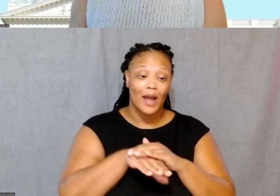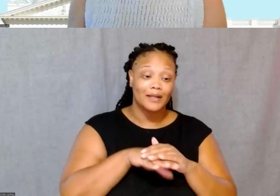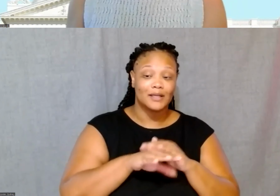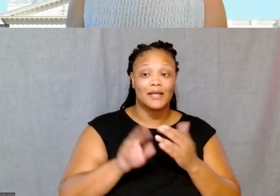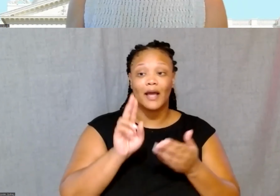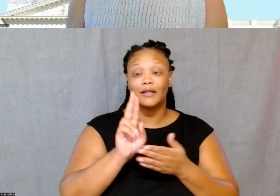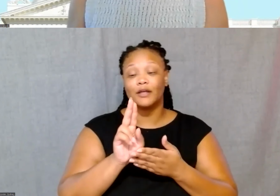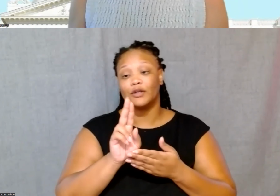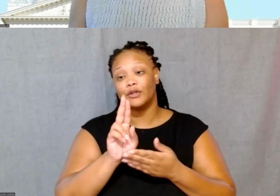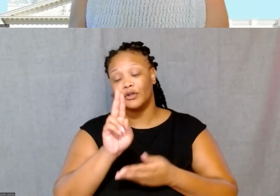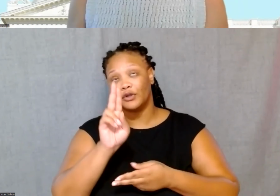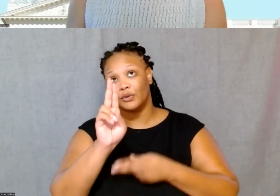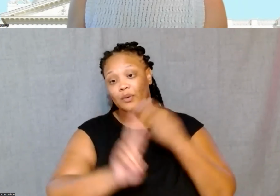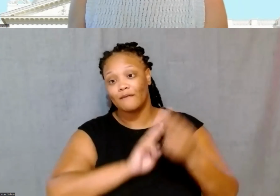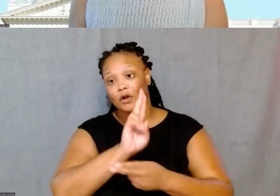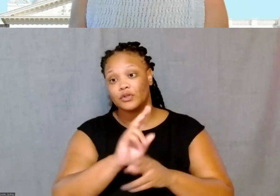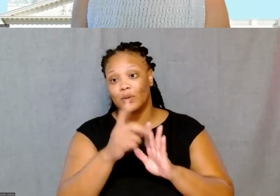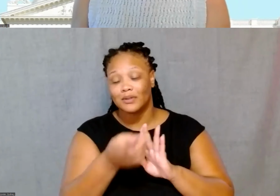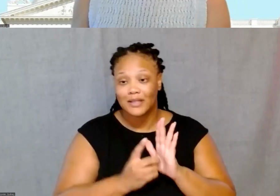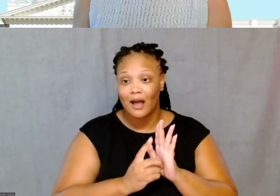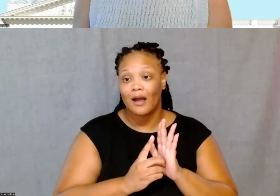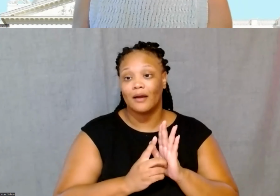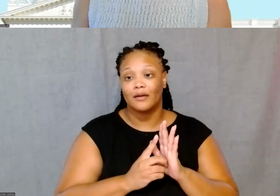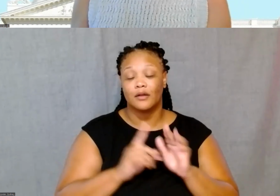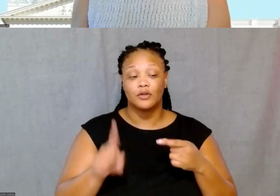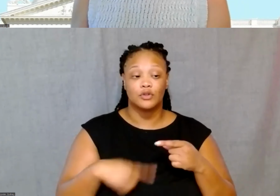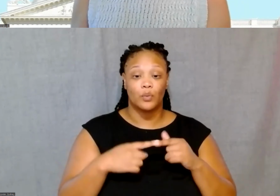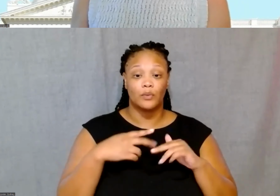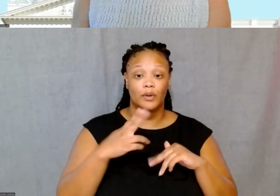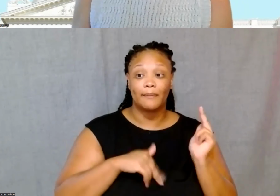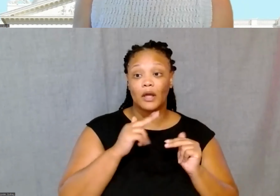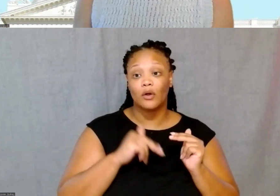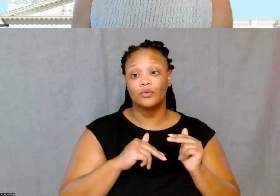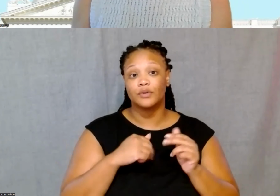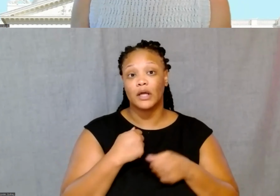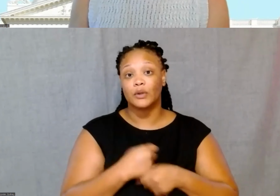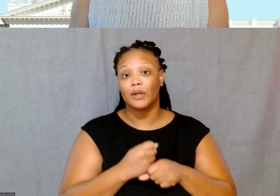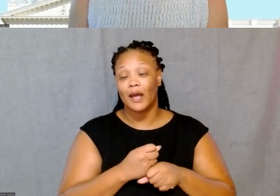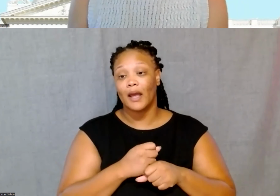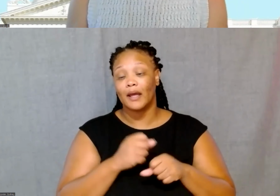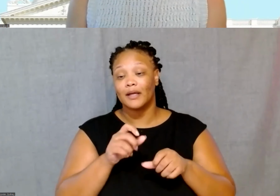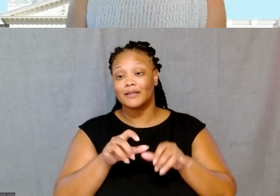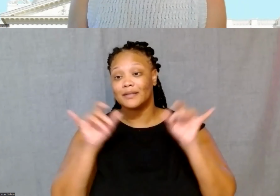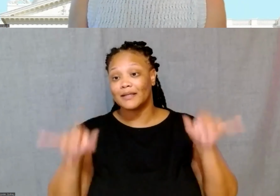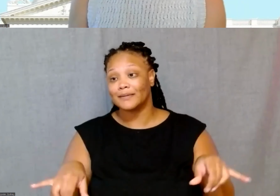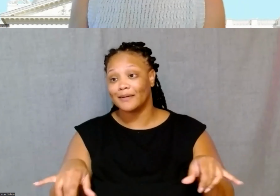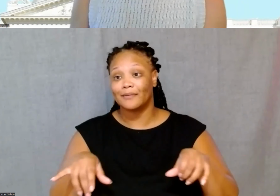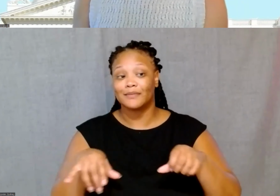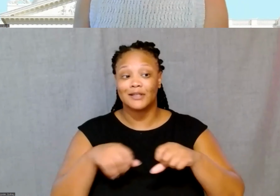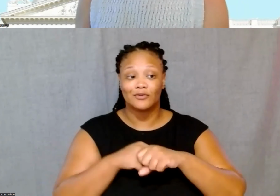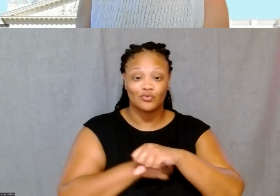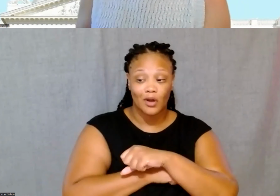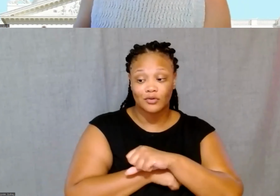knowing that when we build and create and manifest systems and structure and tools